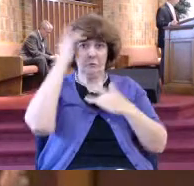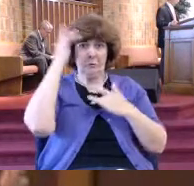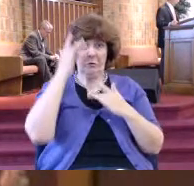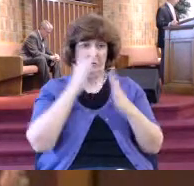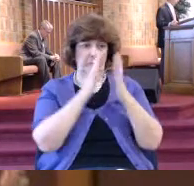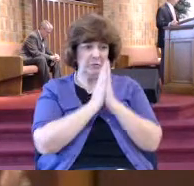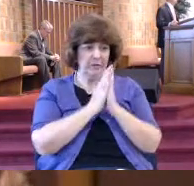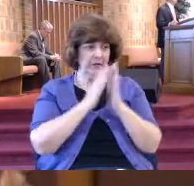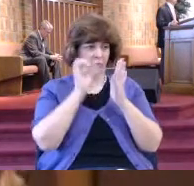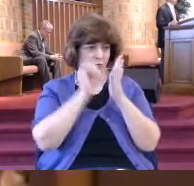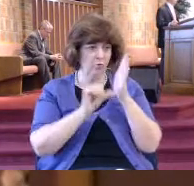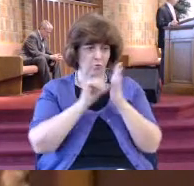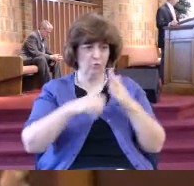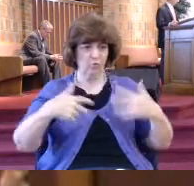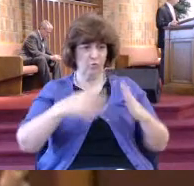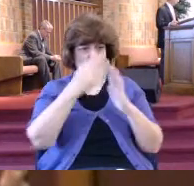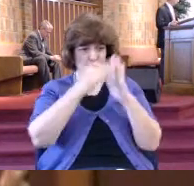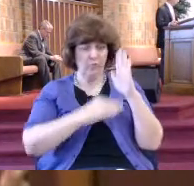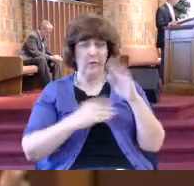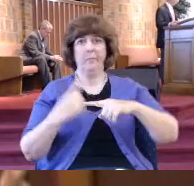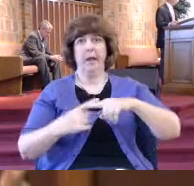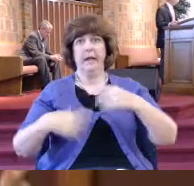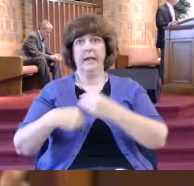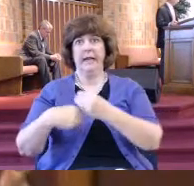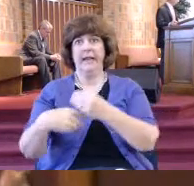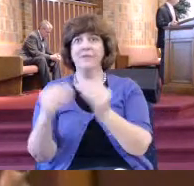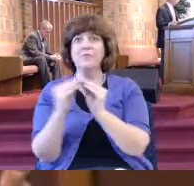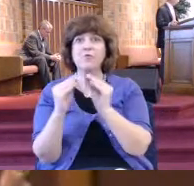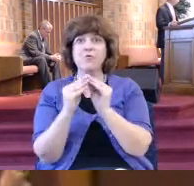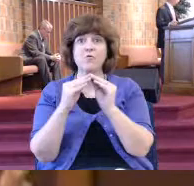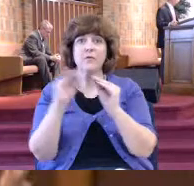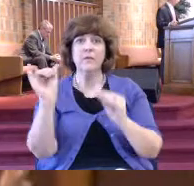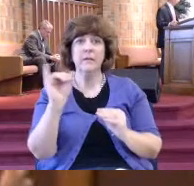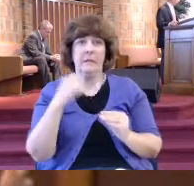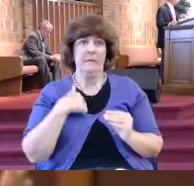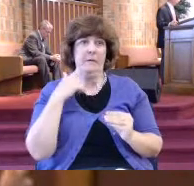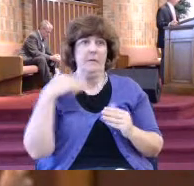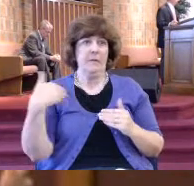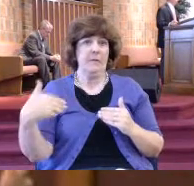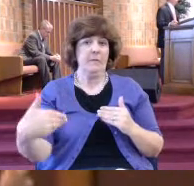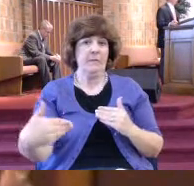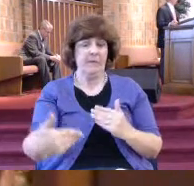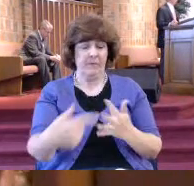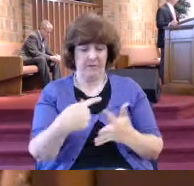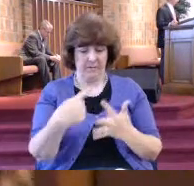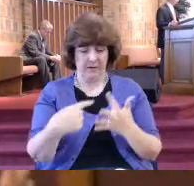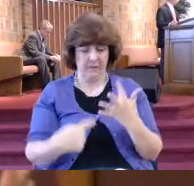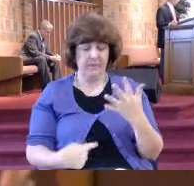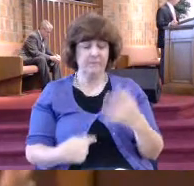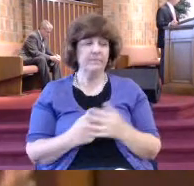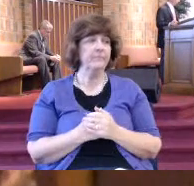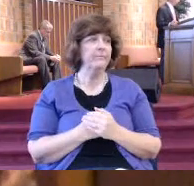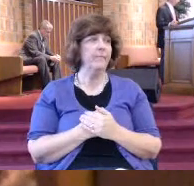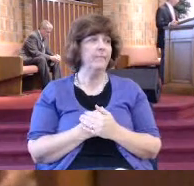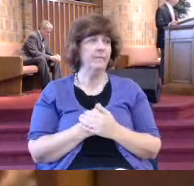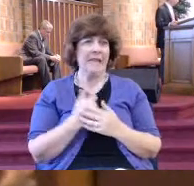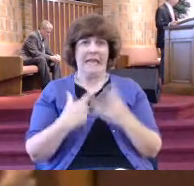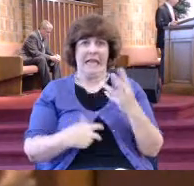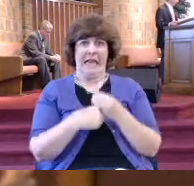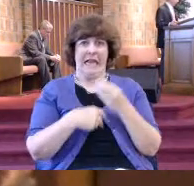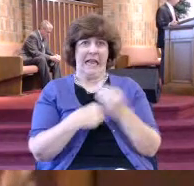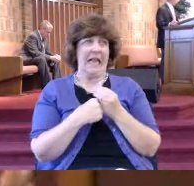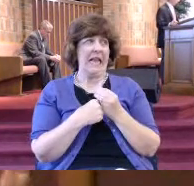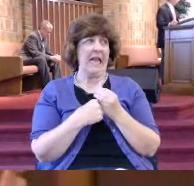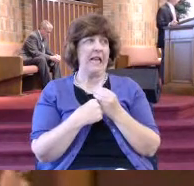a long list here, and we've got some additions to those as well too. So I want to quickly run through those. A couple that we need to add on